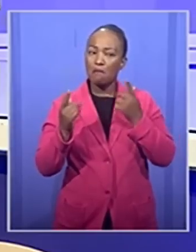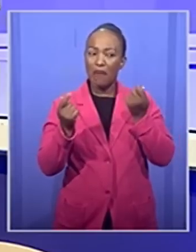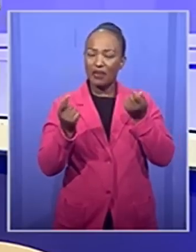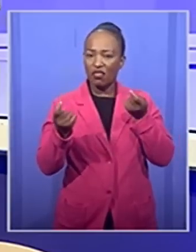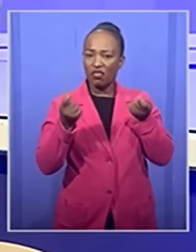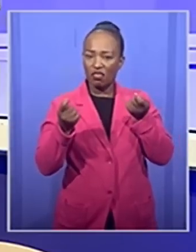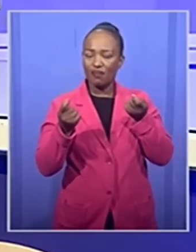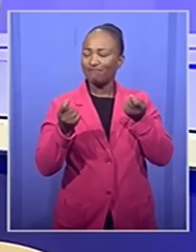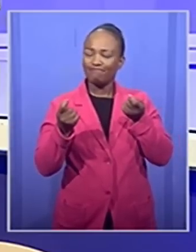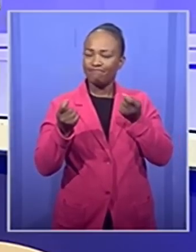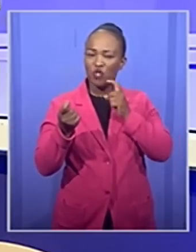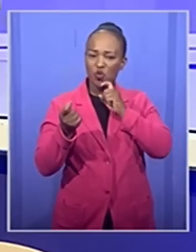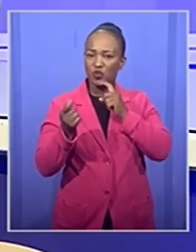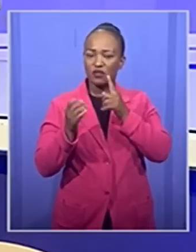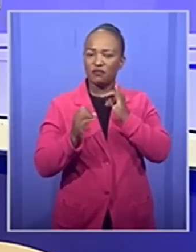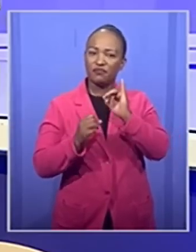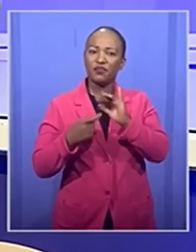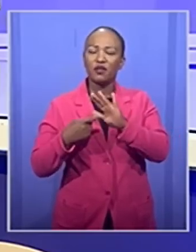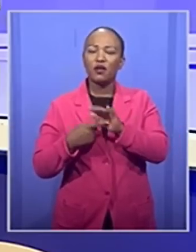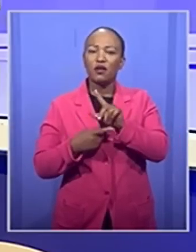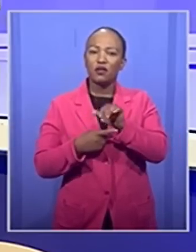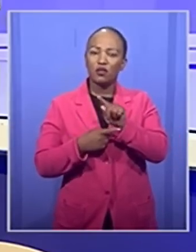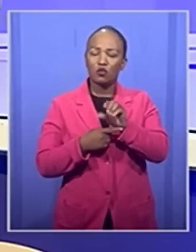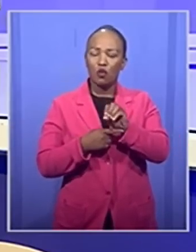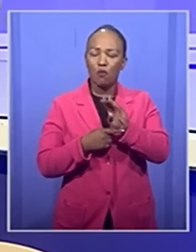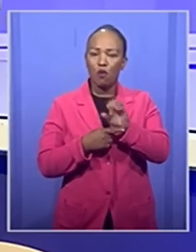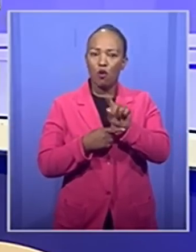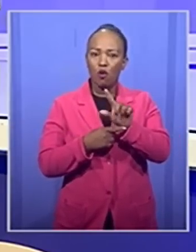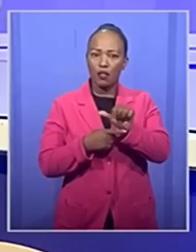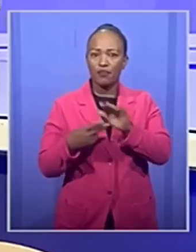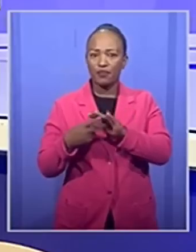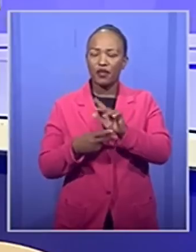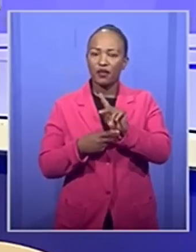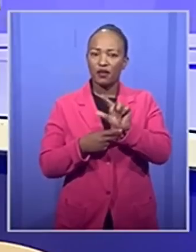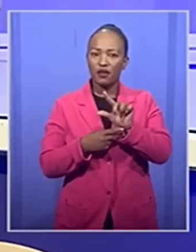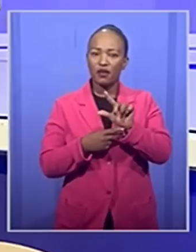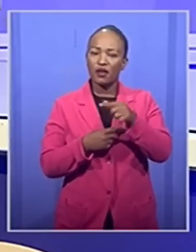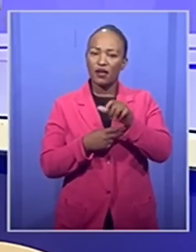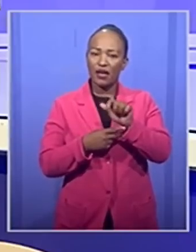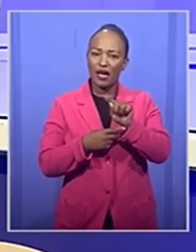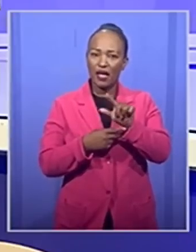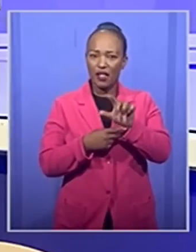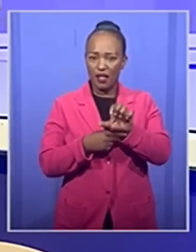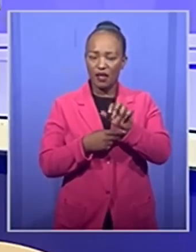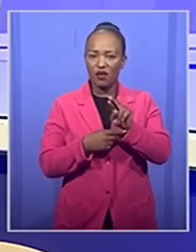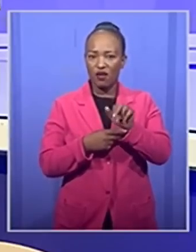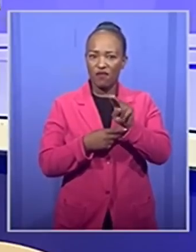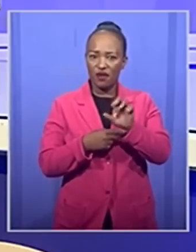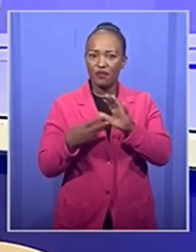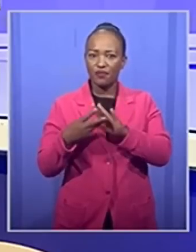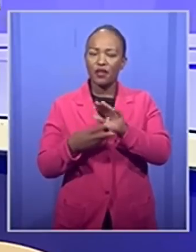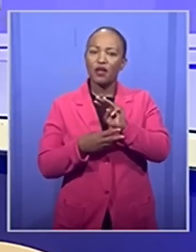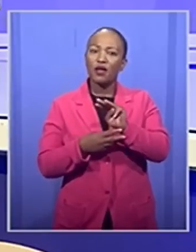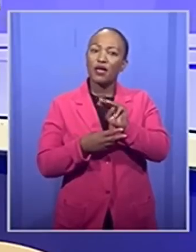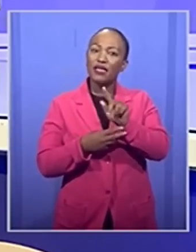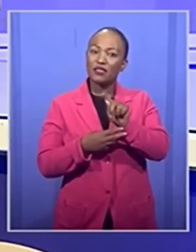mašeleng. Mebasepala ye ke Ditsobotla, Kgetleng Refir, Madibeng, Ramotshare Moilwa le Tswaing. Le ge go